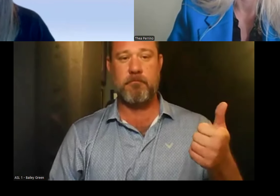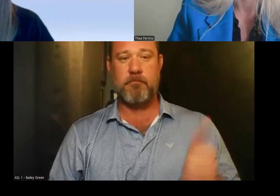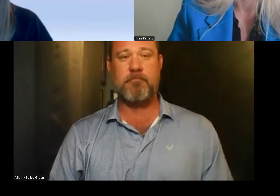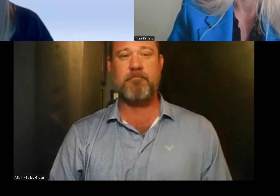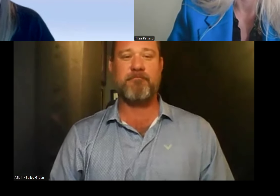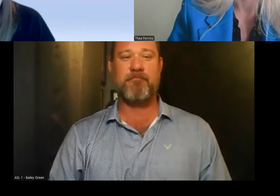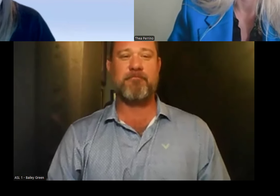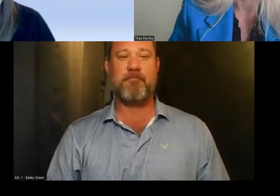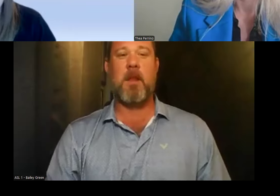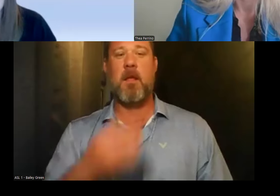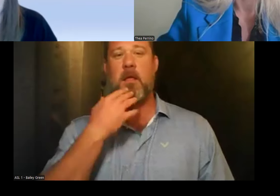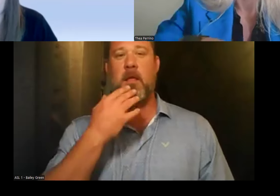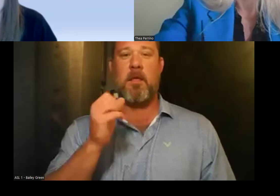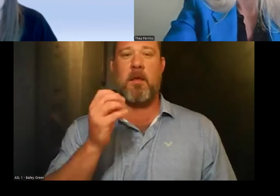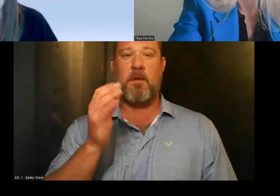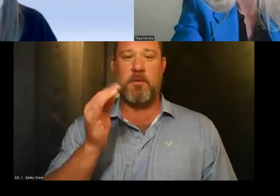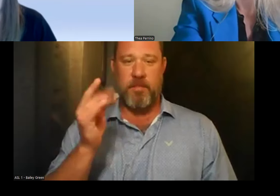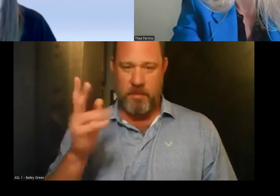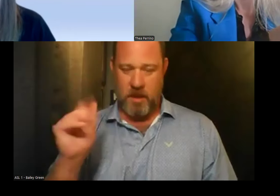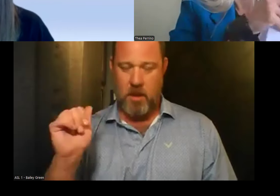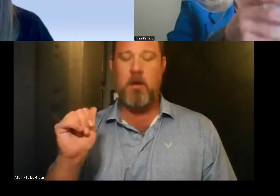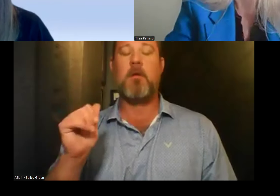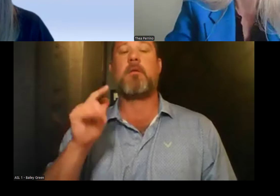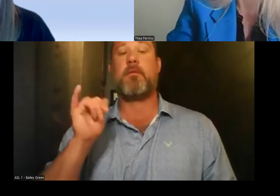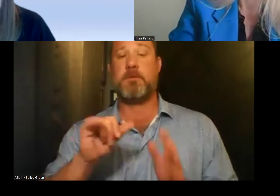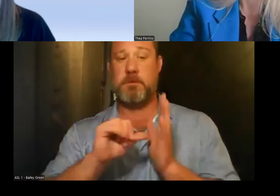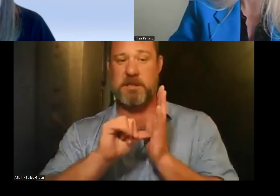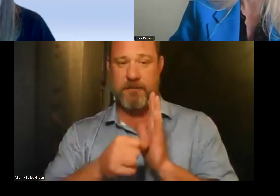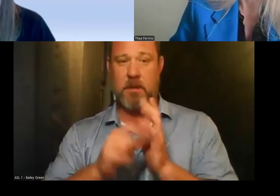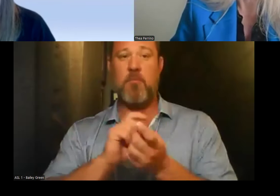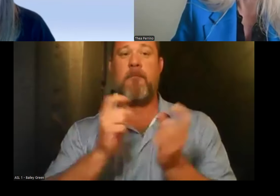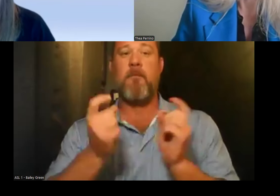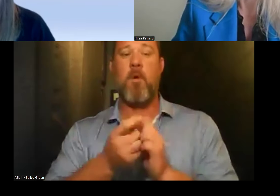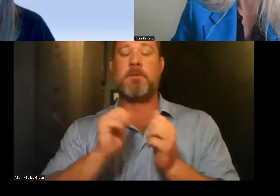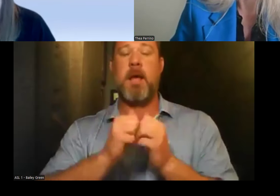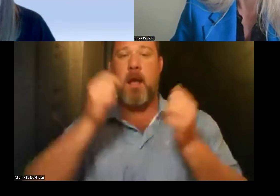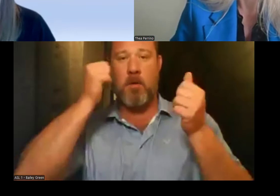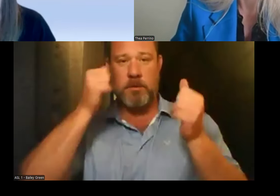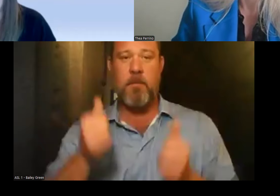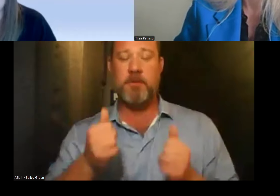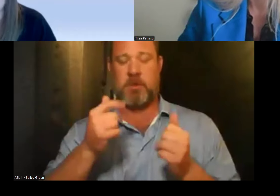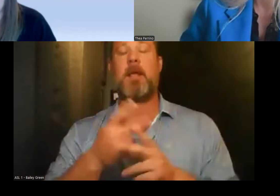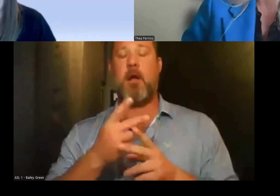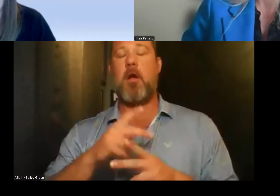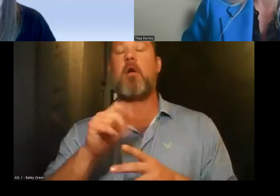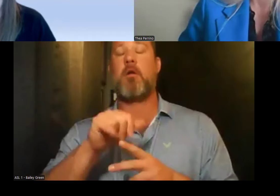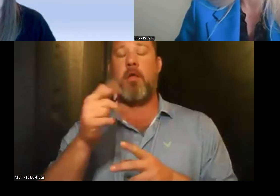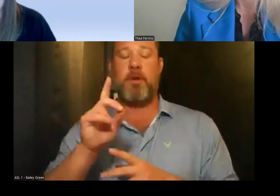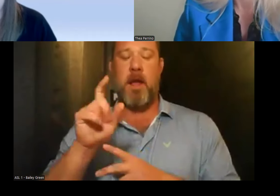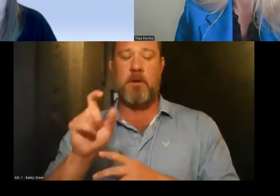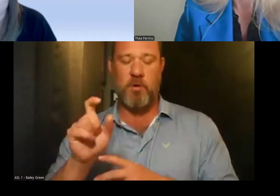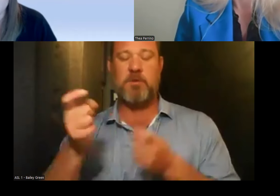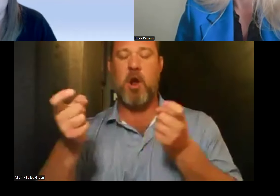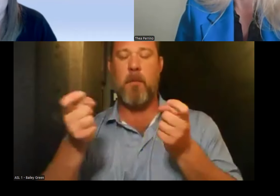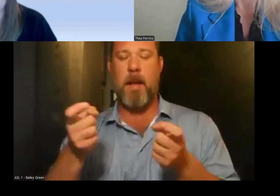Thank you, Thea. This package significantly reforms how dementia care and other cognitive diagnoses are